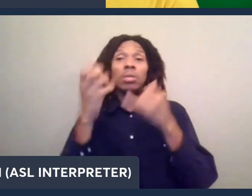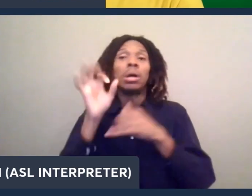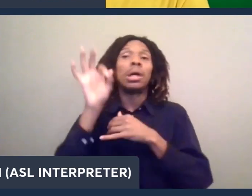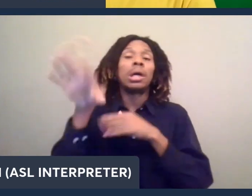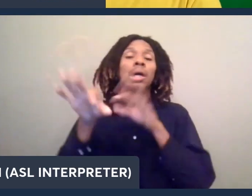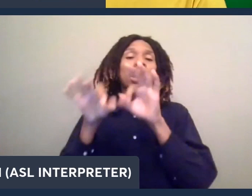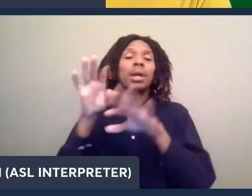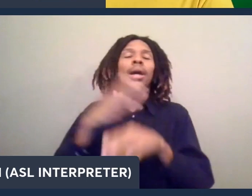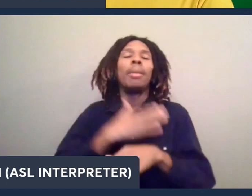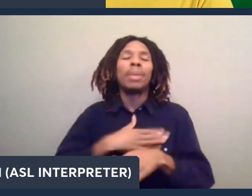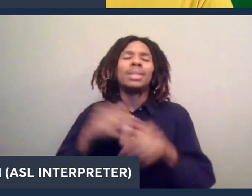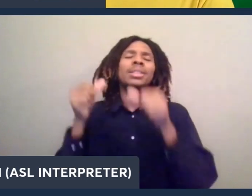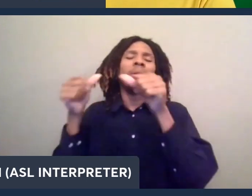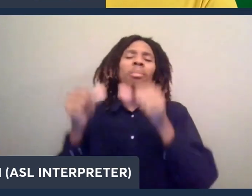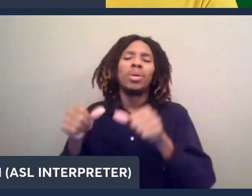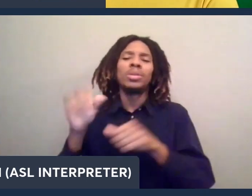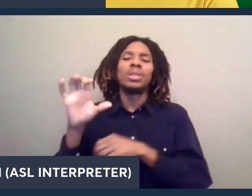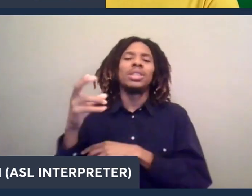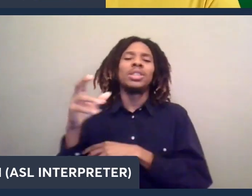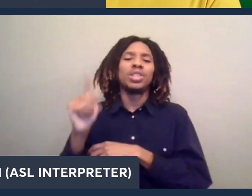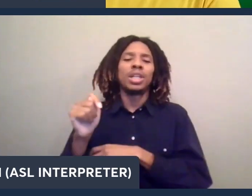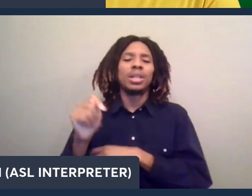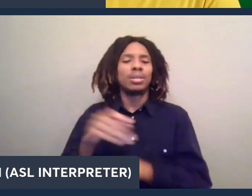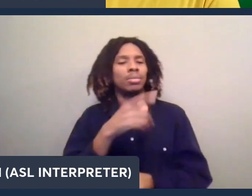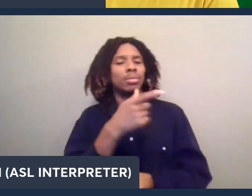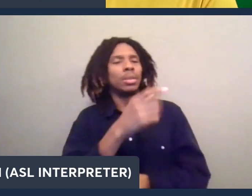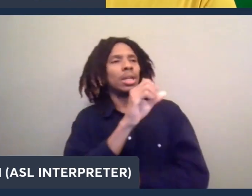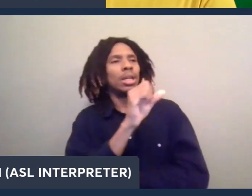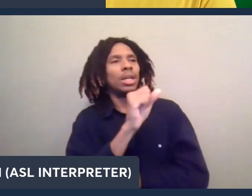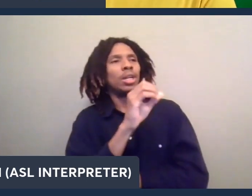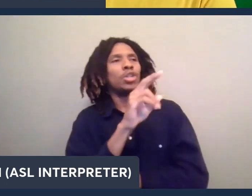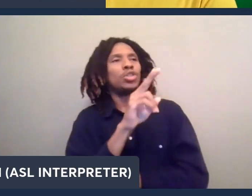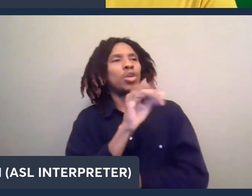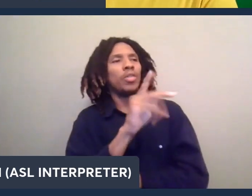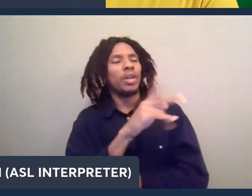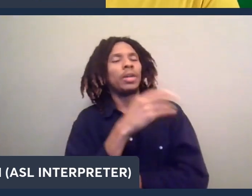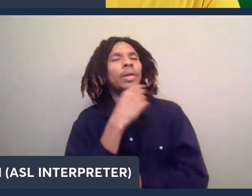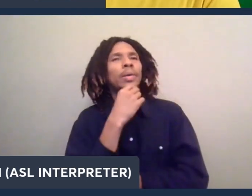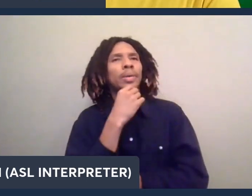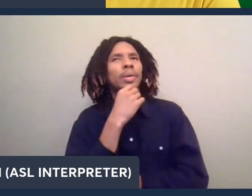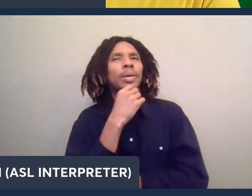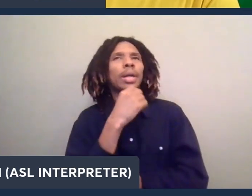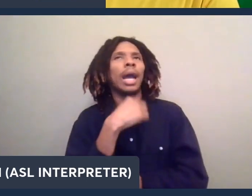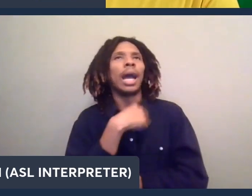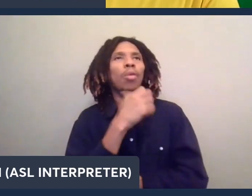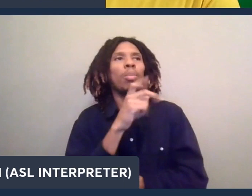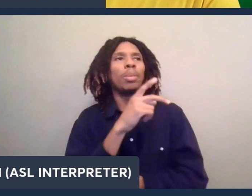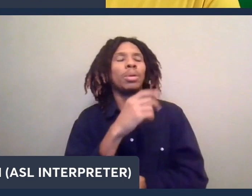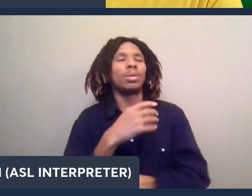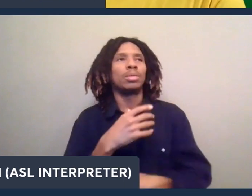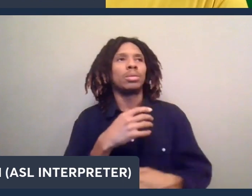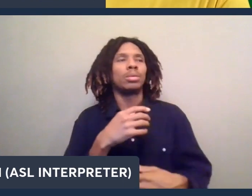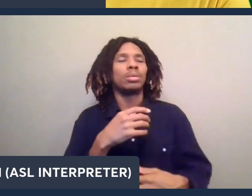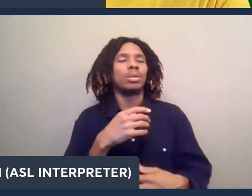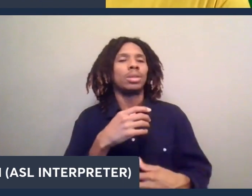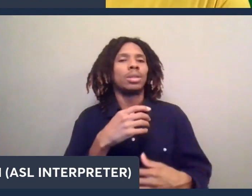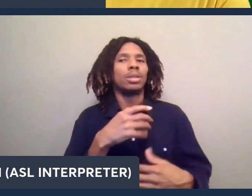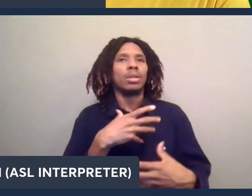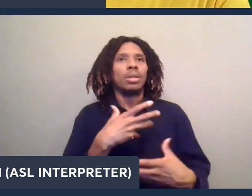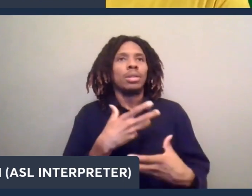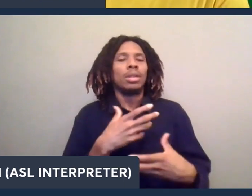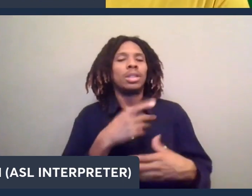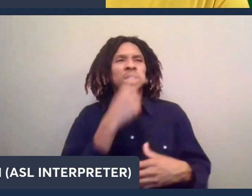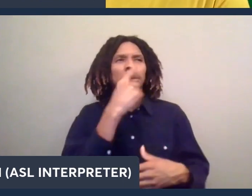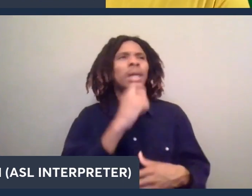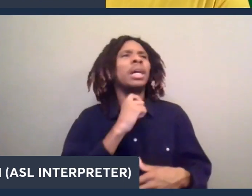us, please do so. And Souvik, just to kind of not trigger people here, could I ask you to mute